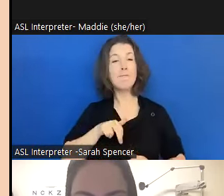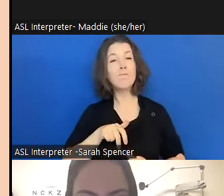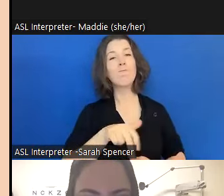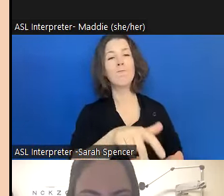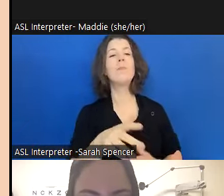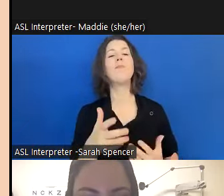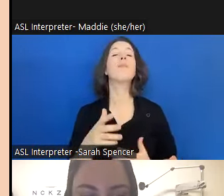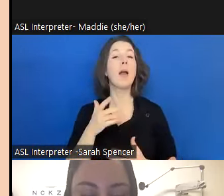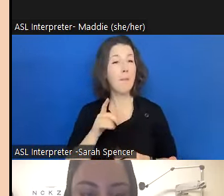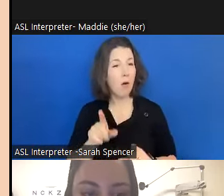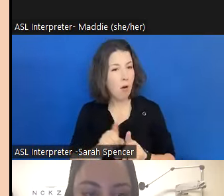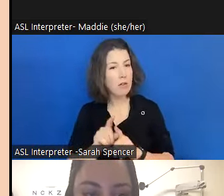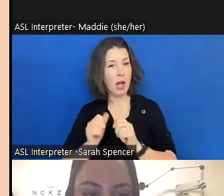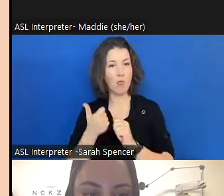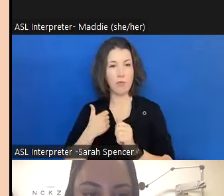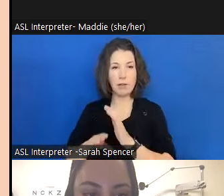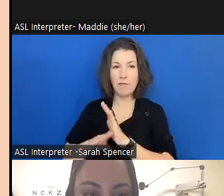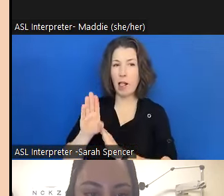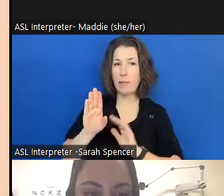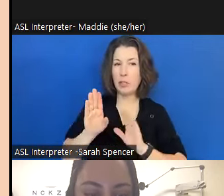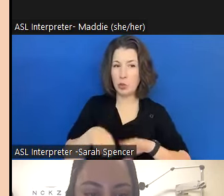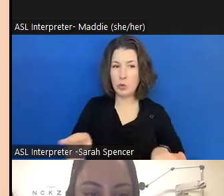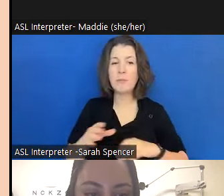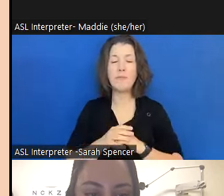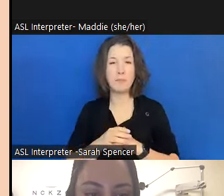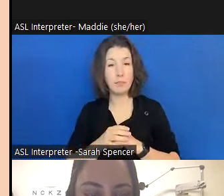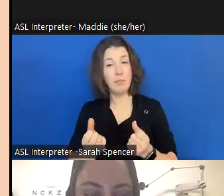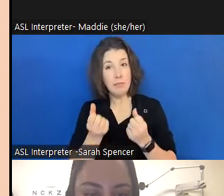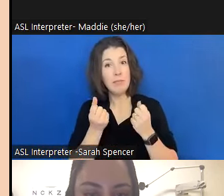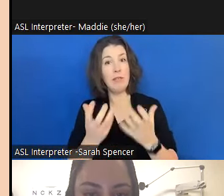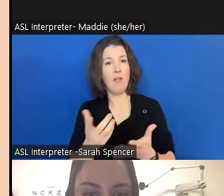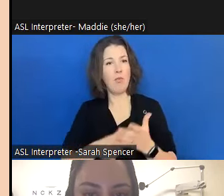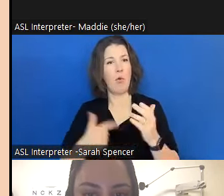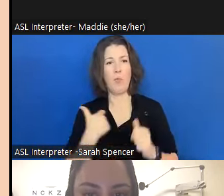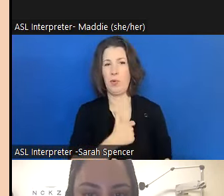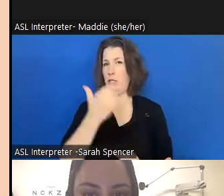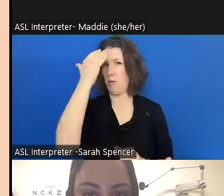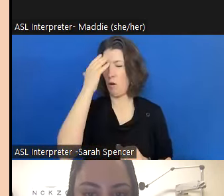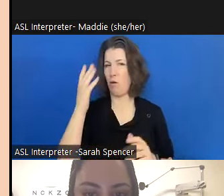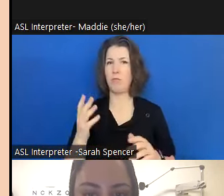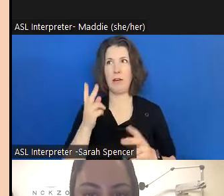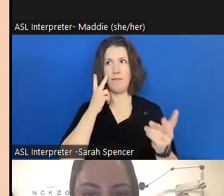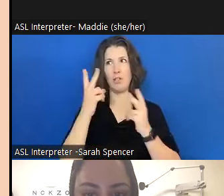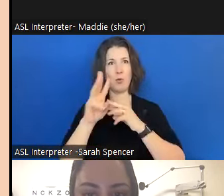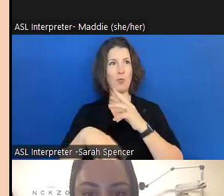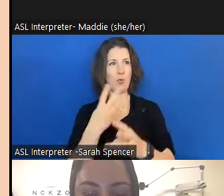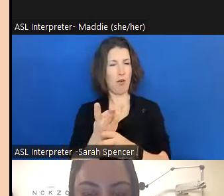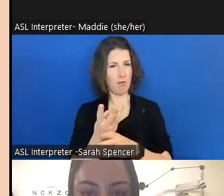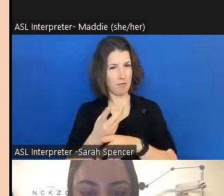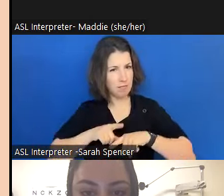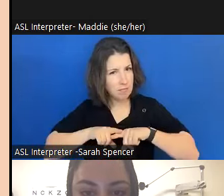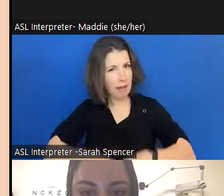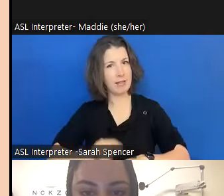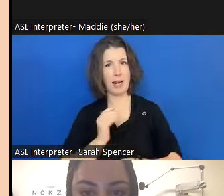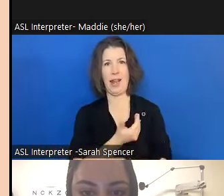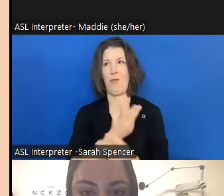as children, a lot of what we know to have made of our visual world is based on our